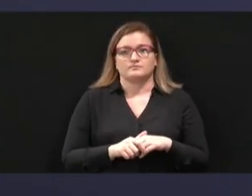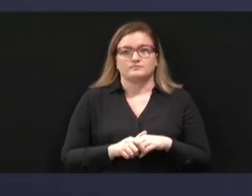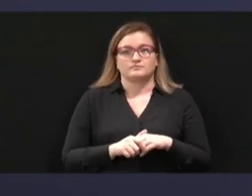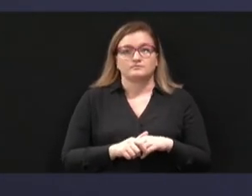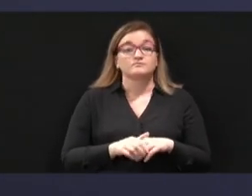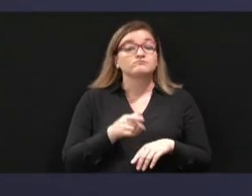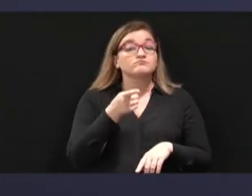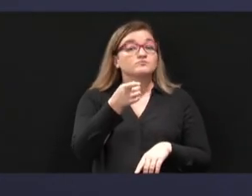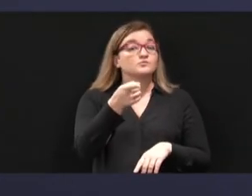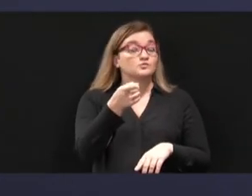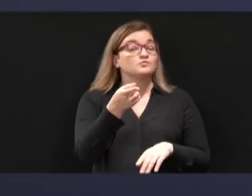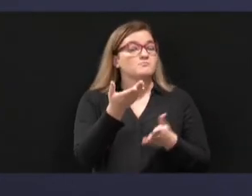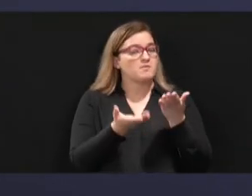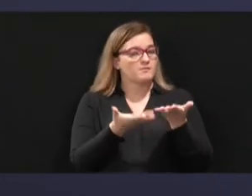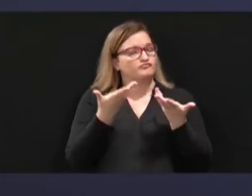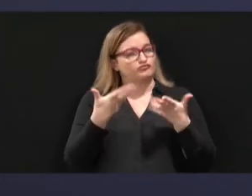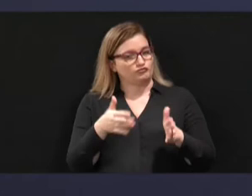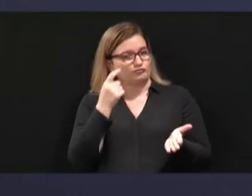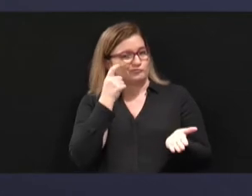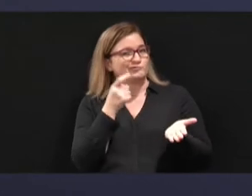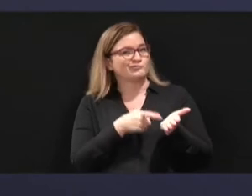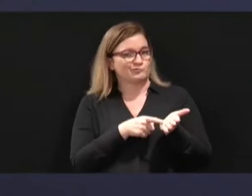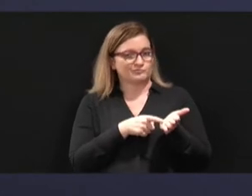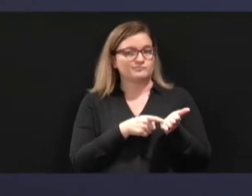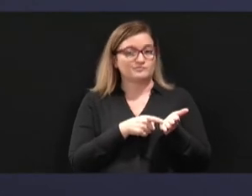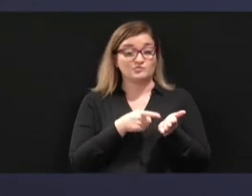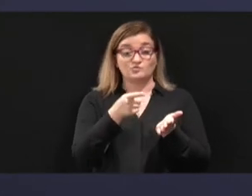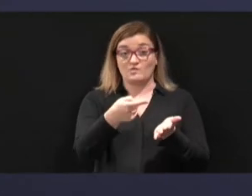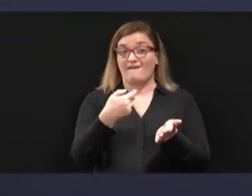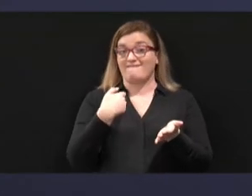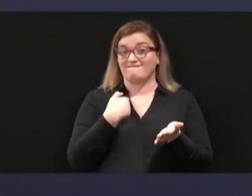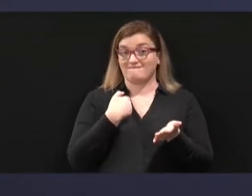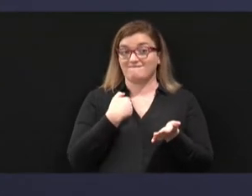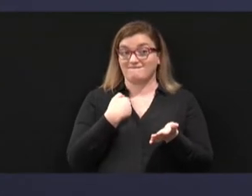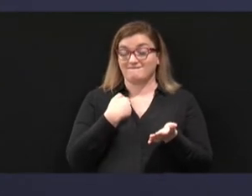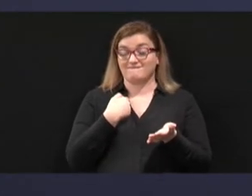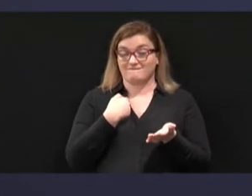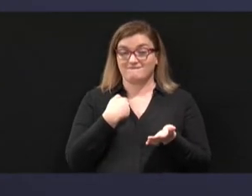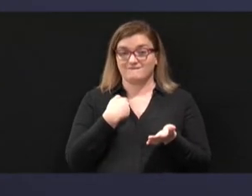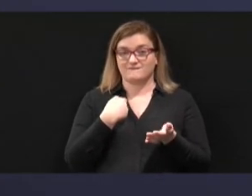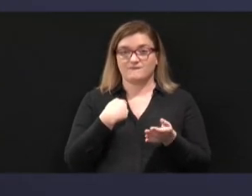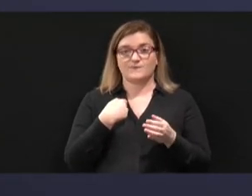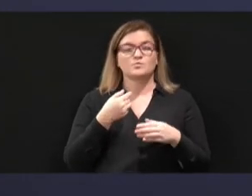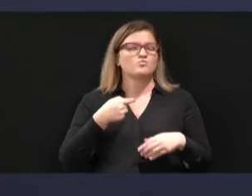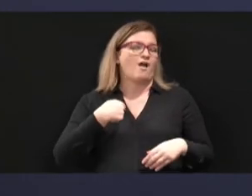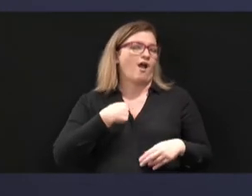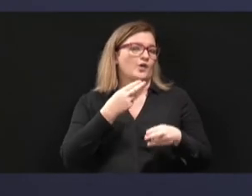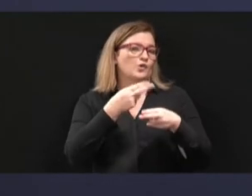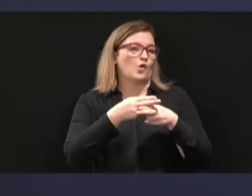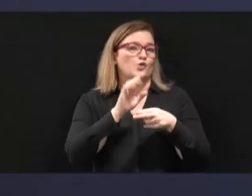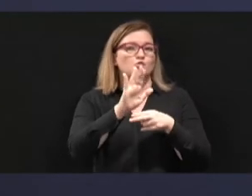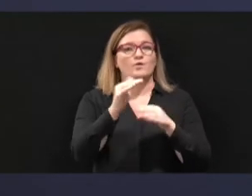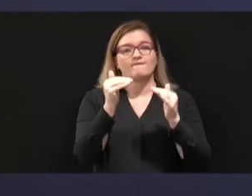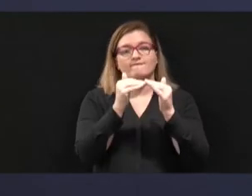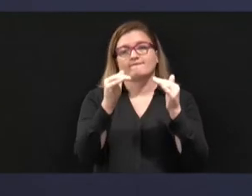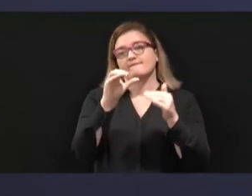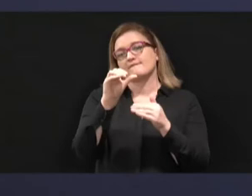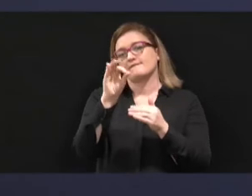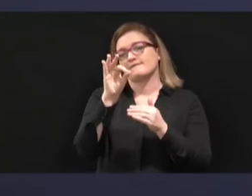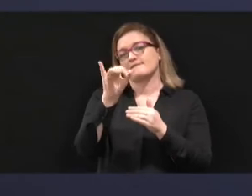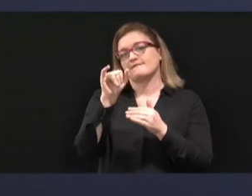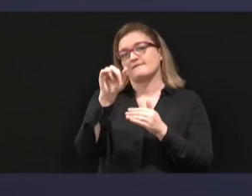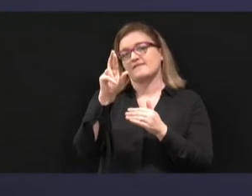as you noticed, you have what I call your fair deck. And what I mean by a fair